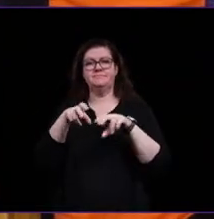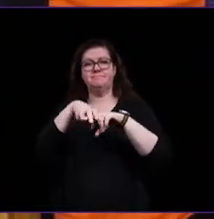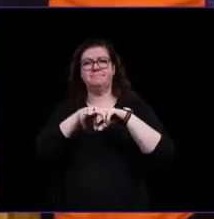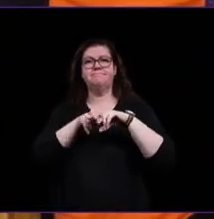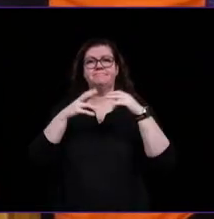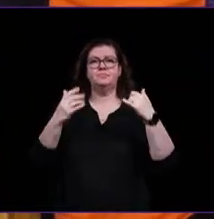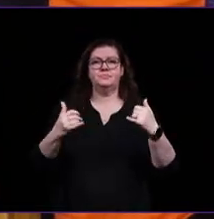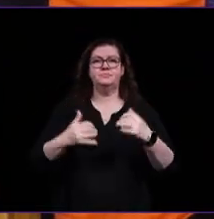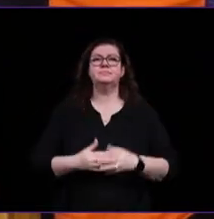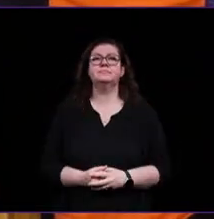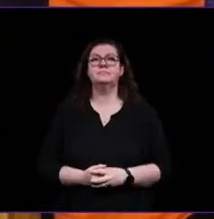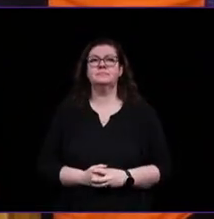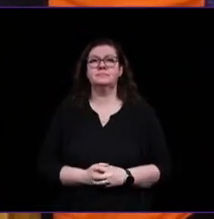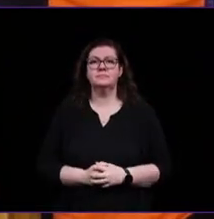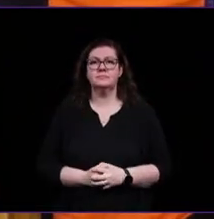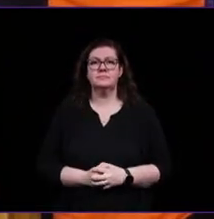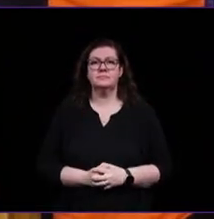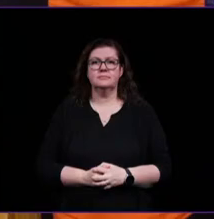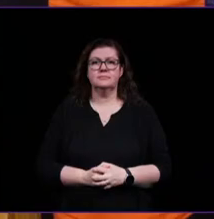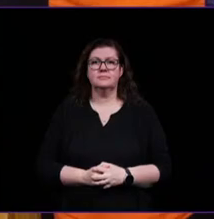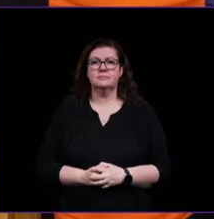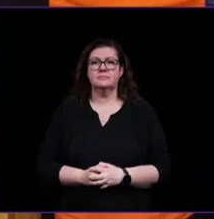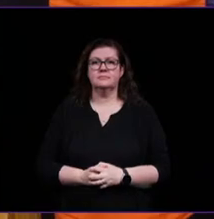this time.